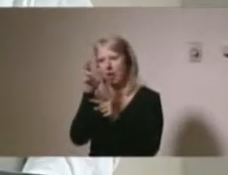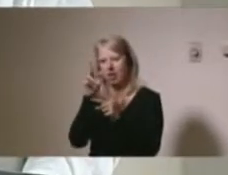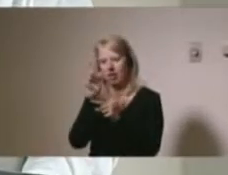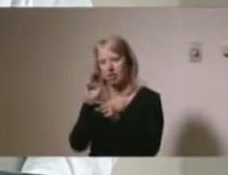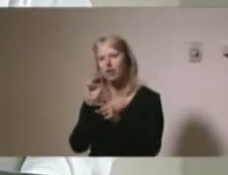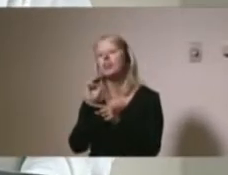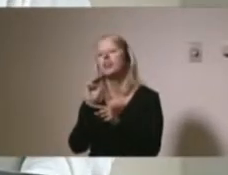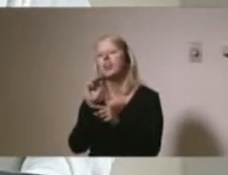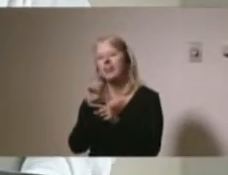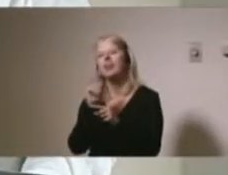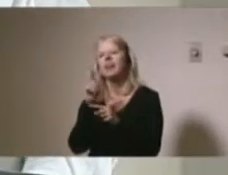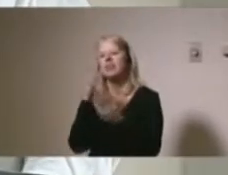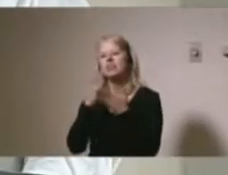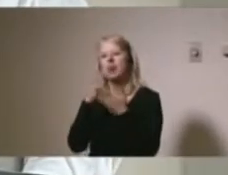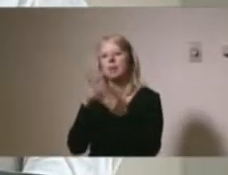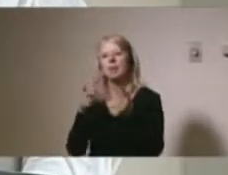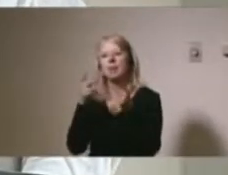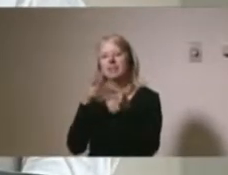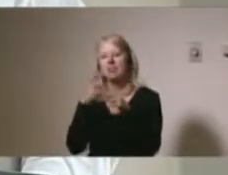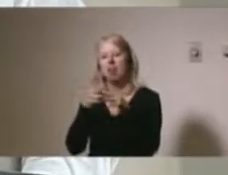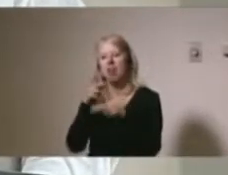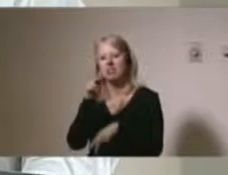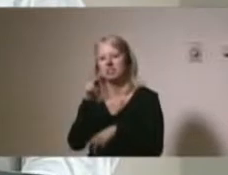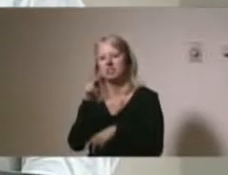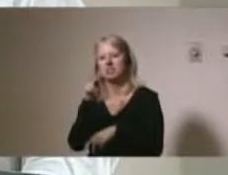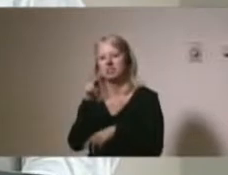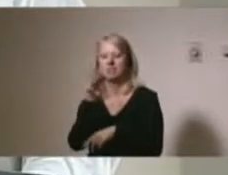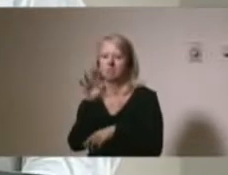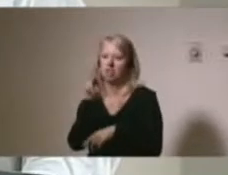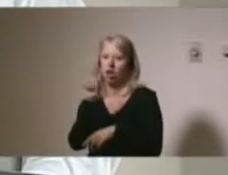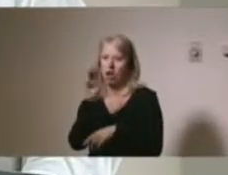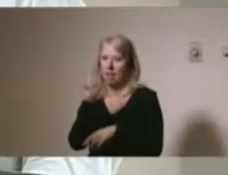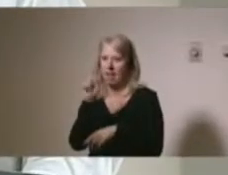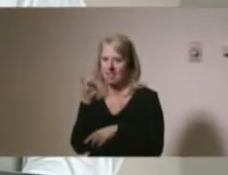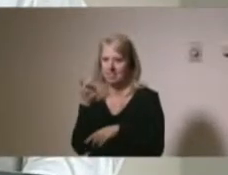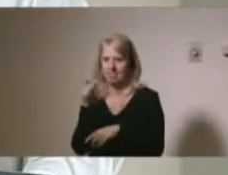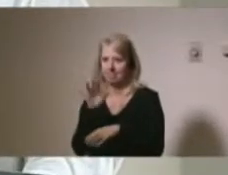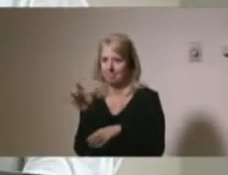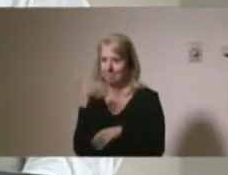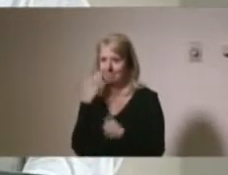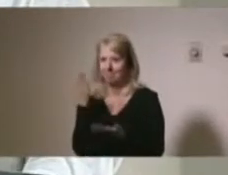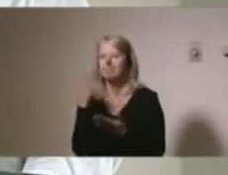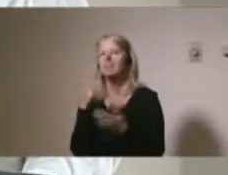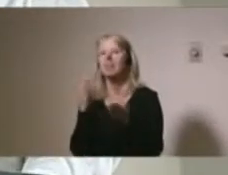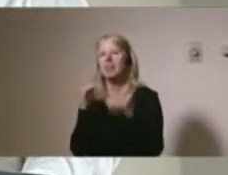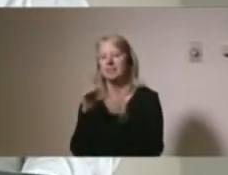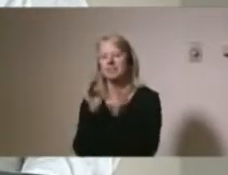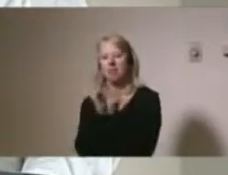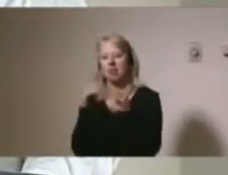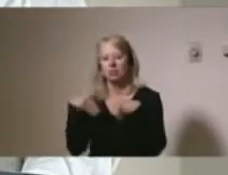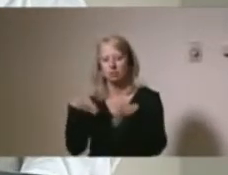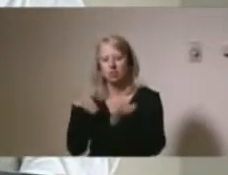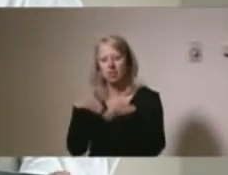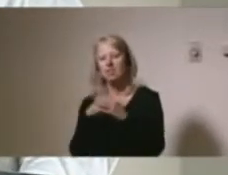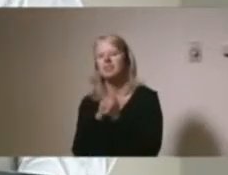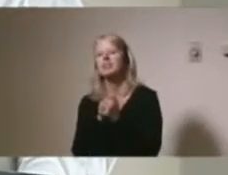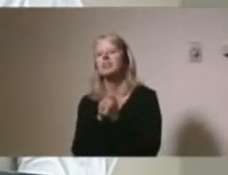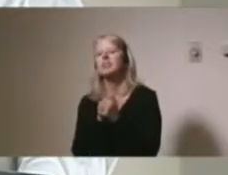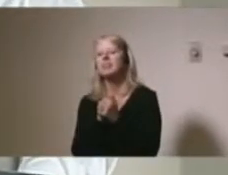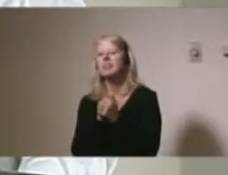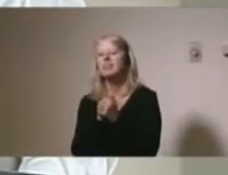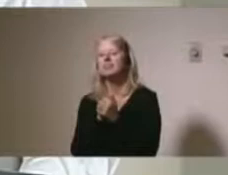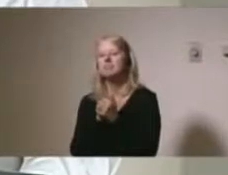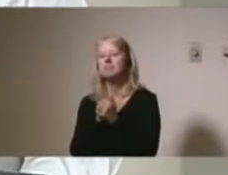at a place called CarMax. Inside of CarMax, I went over and it was inside of a small store, and I asked, what the